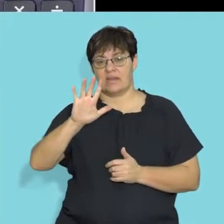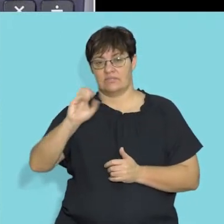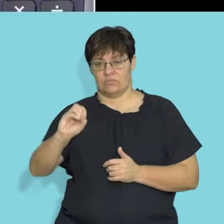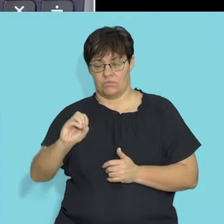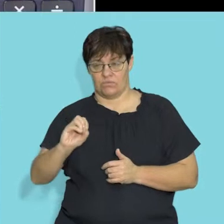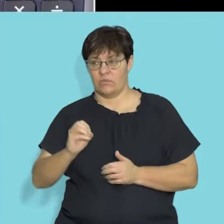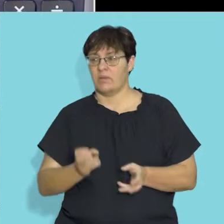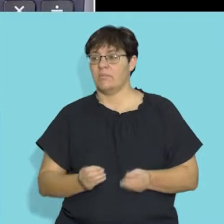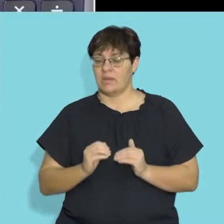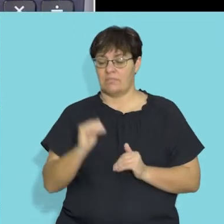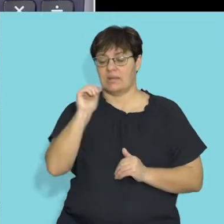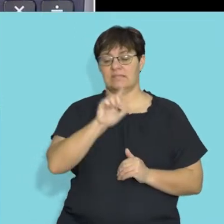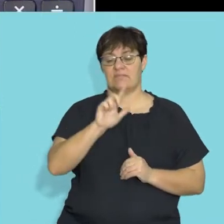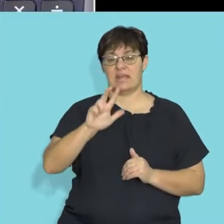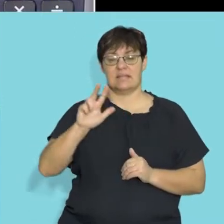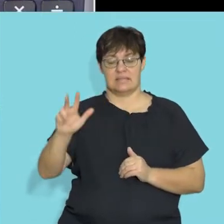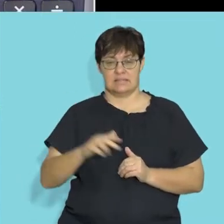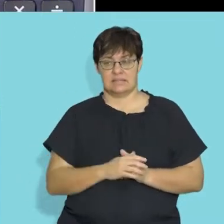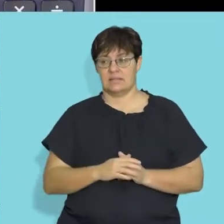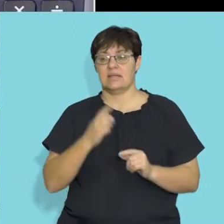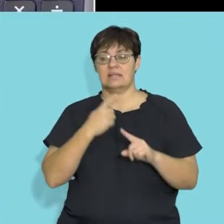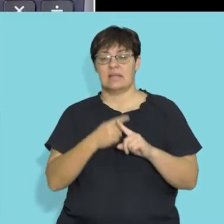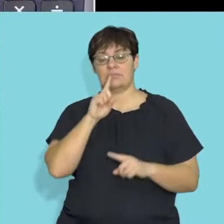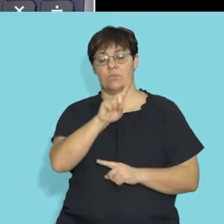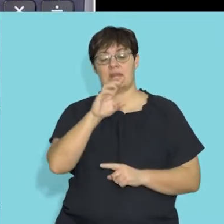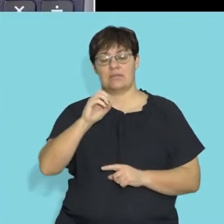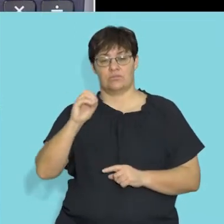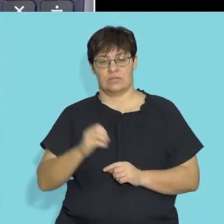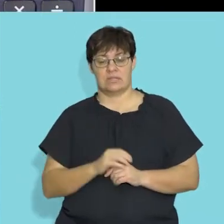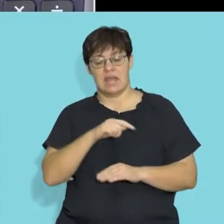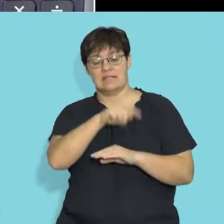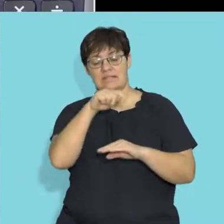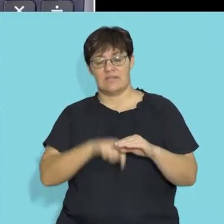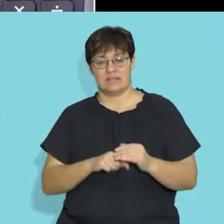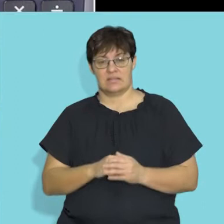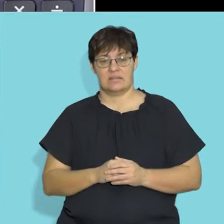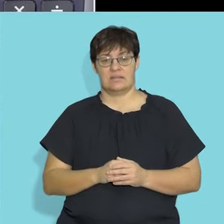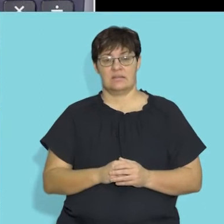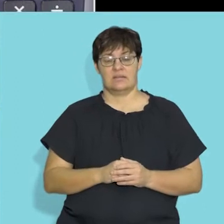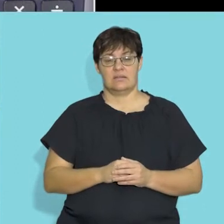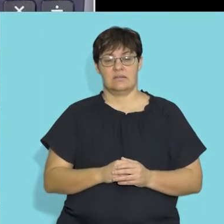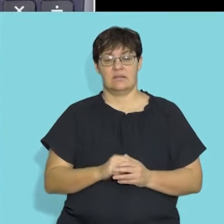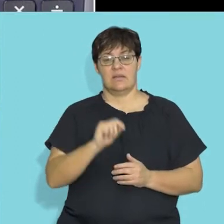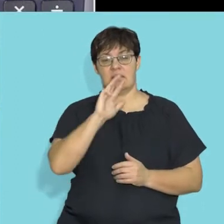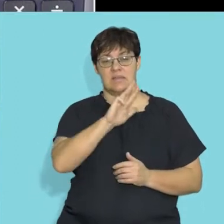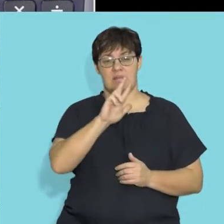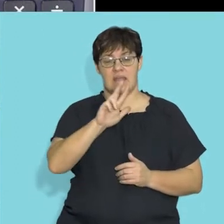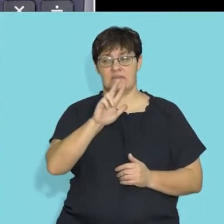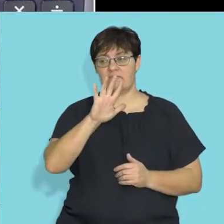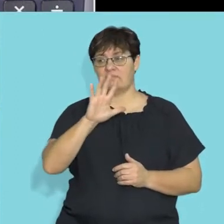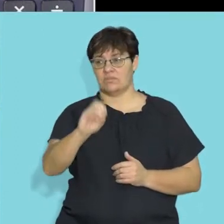minus 9850 will give you an increase of 788 times 100 divided by